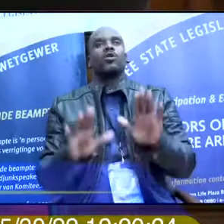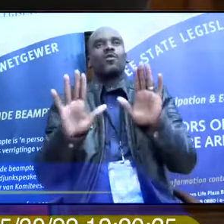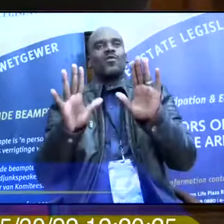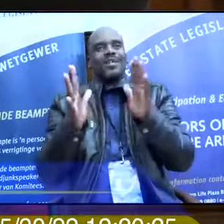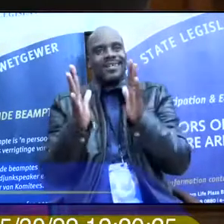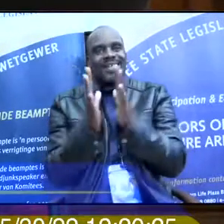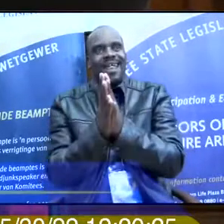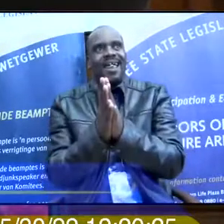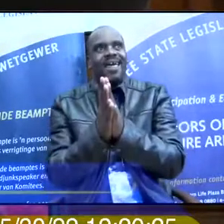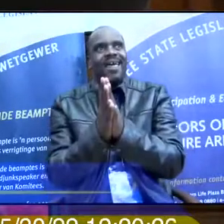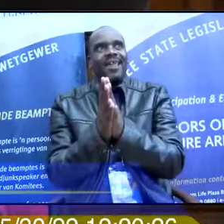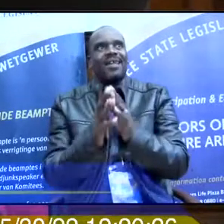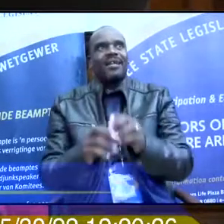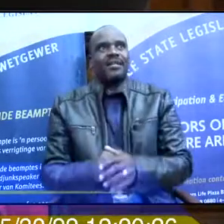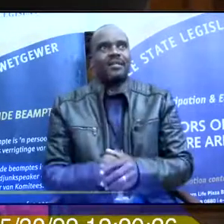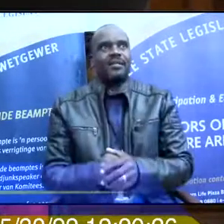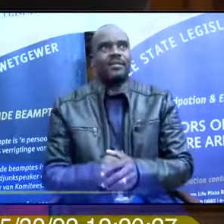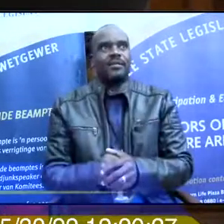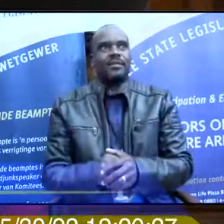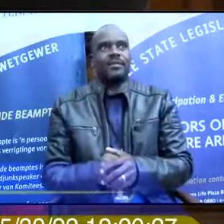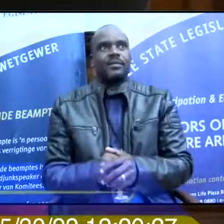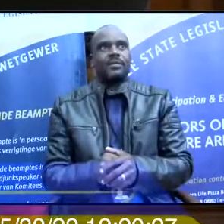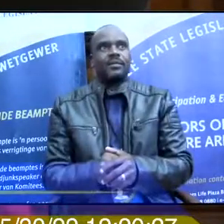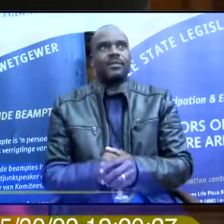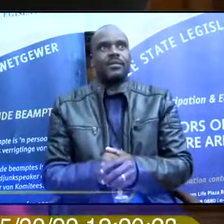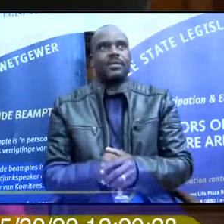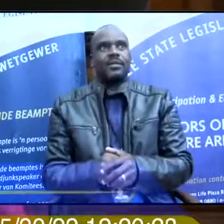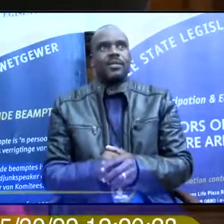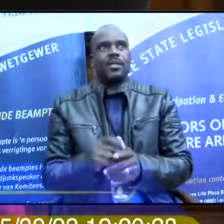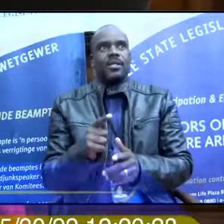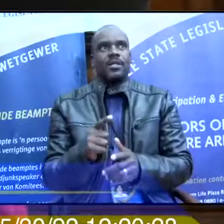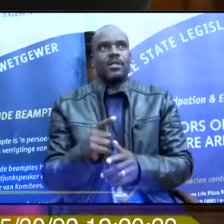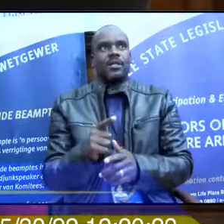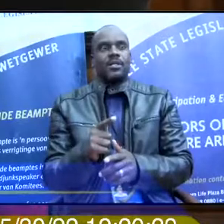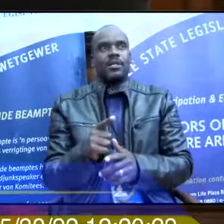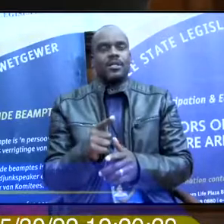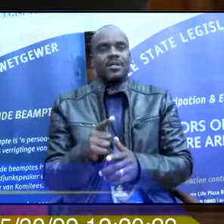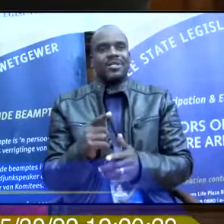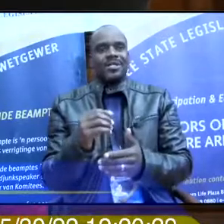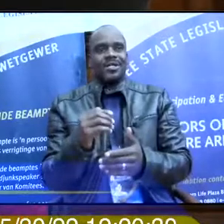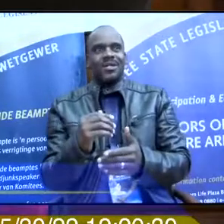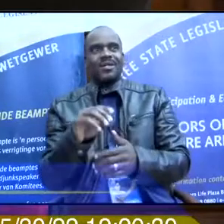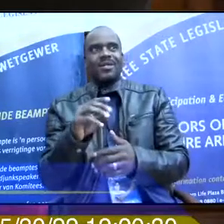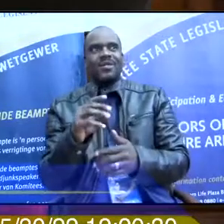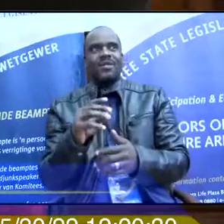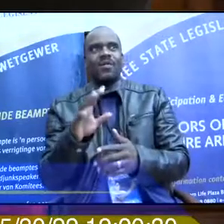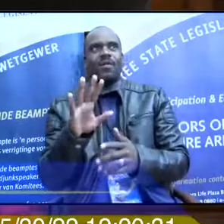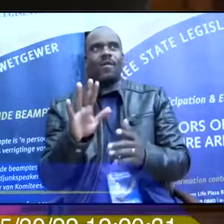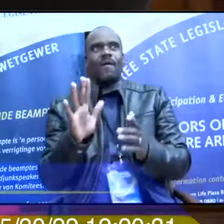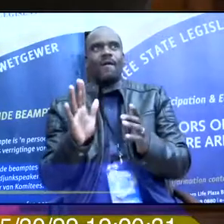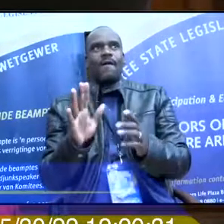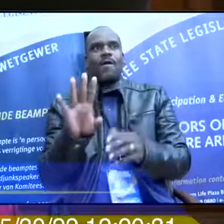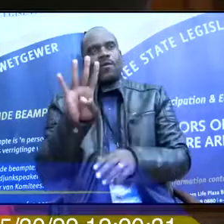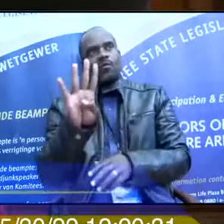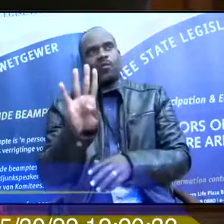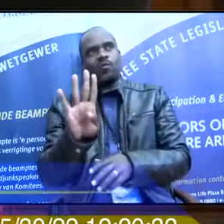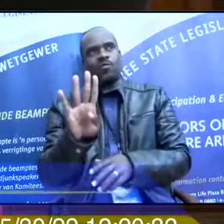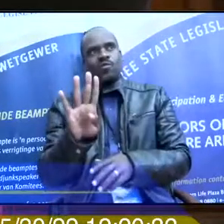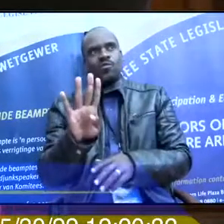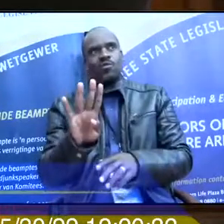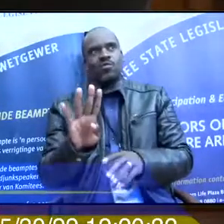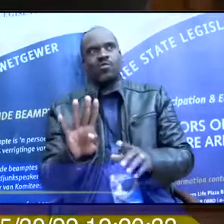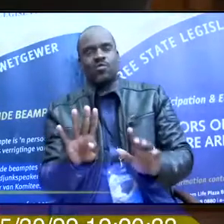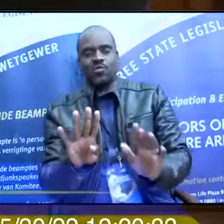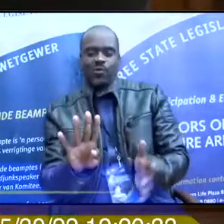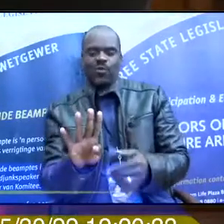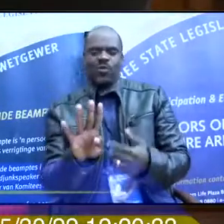in water reticulation they have to share one vehicle it's four teams a vehicle